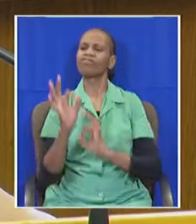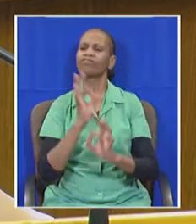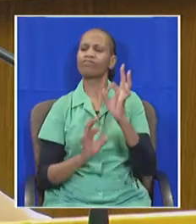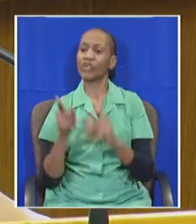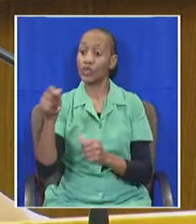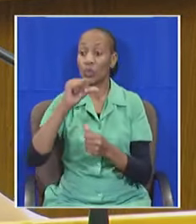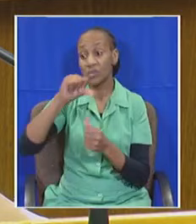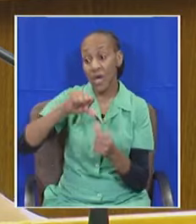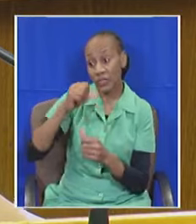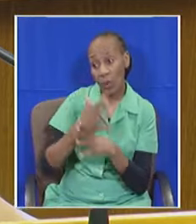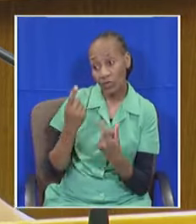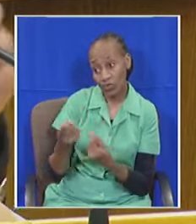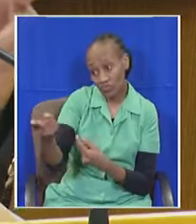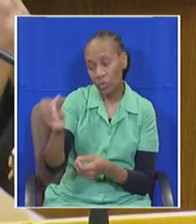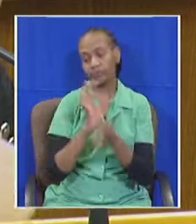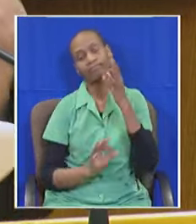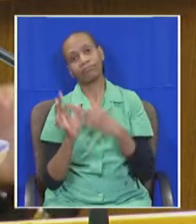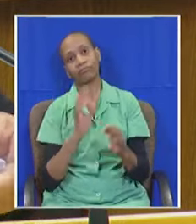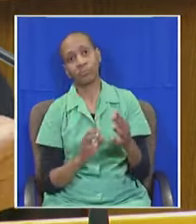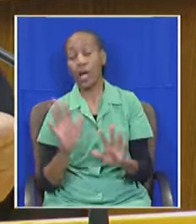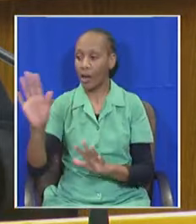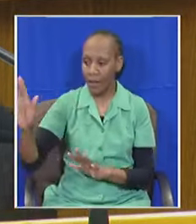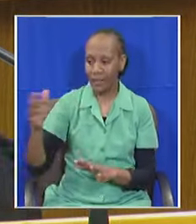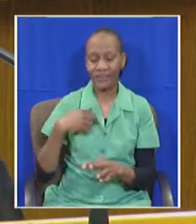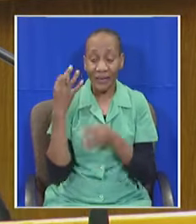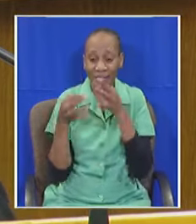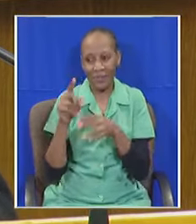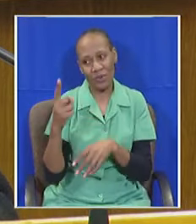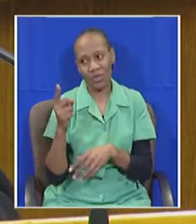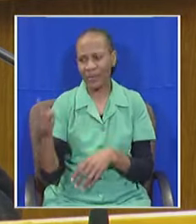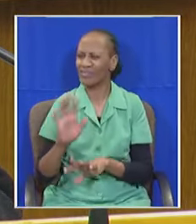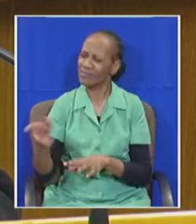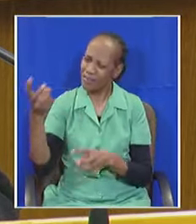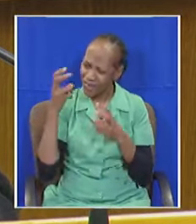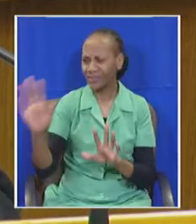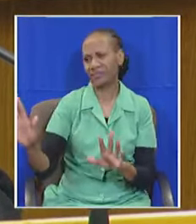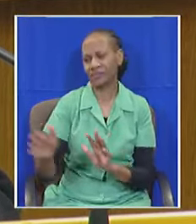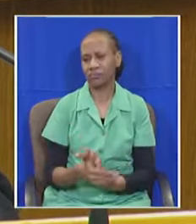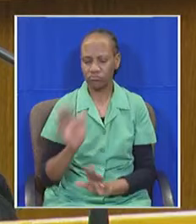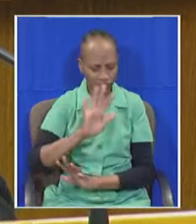scientists. No, I've just explained I'm not, but you're not listening. No.